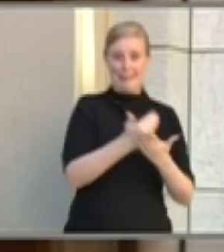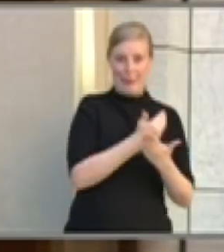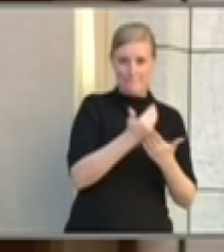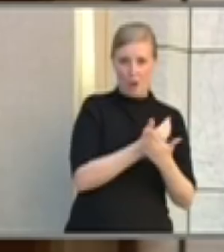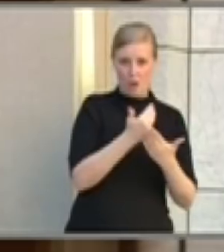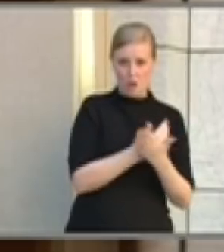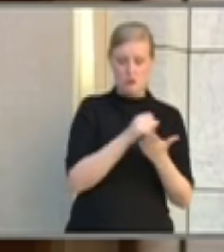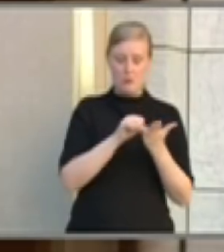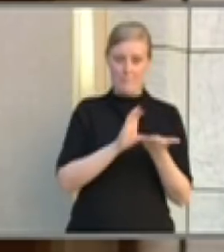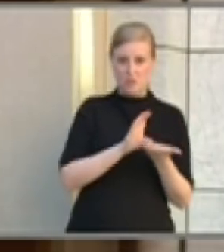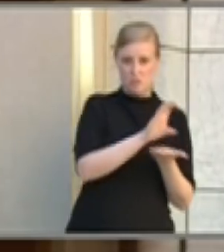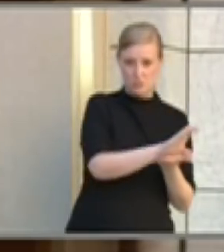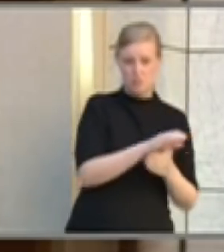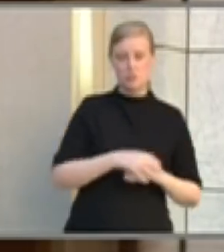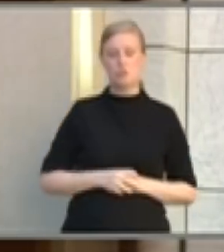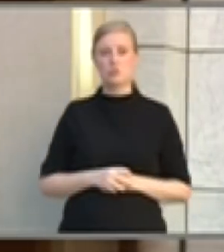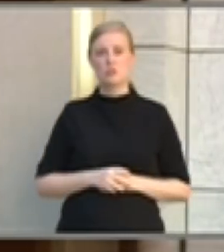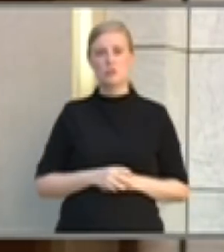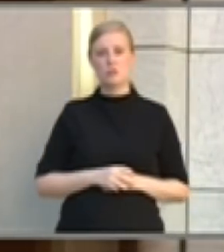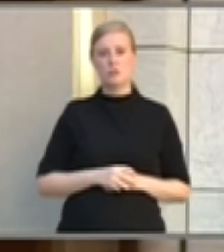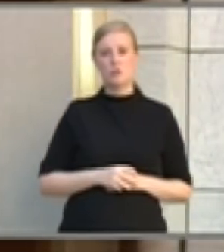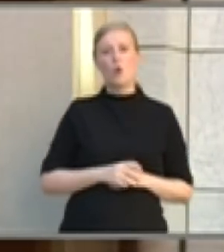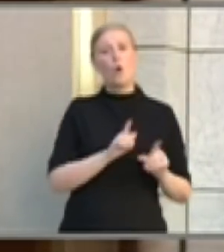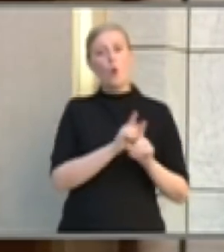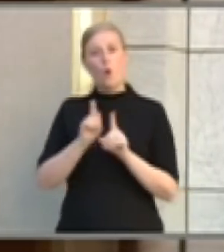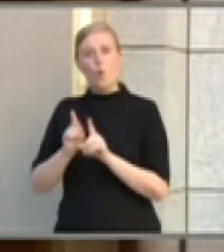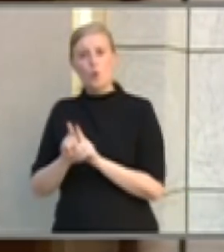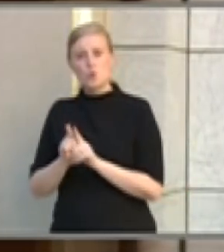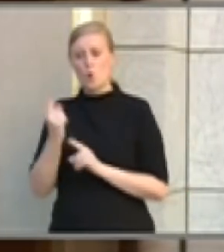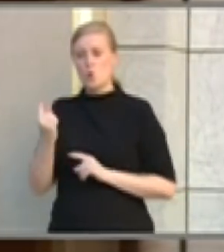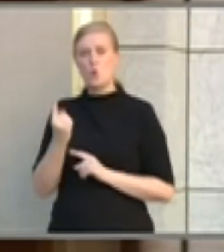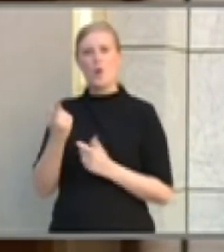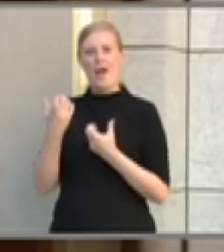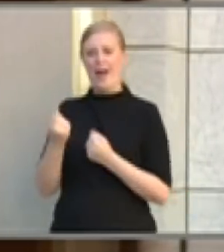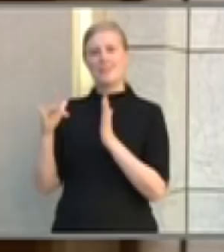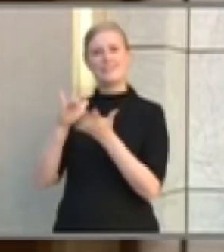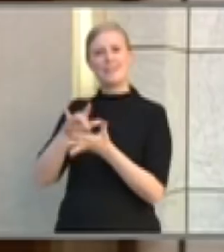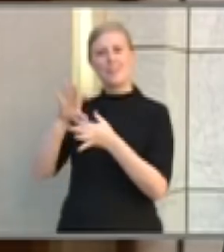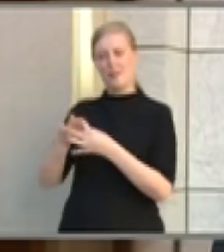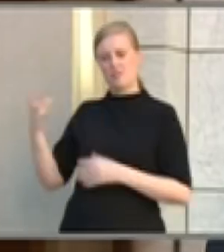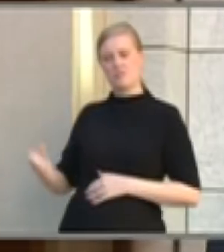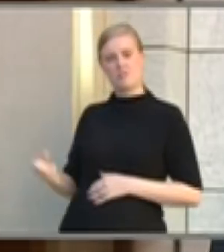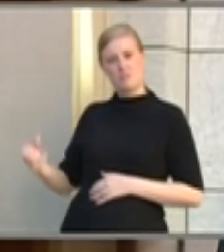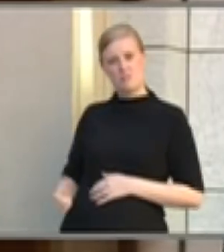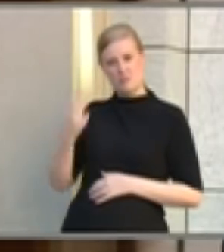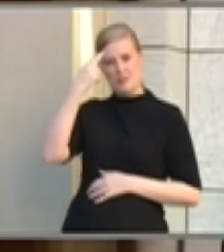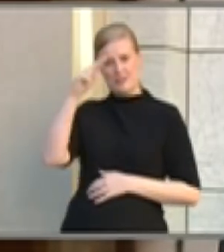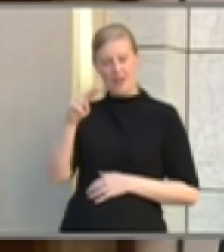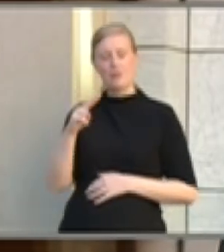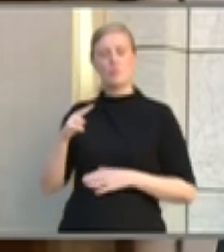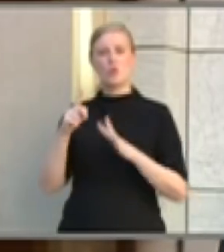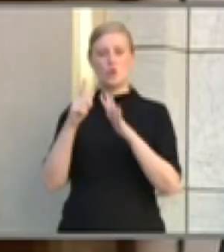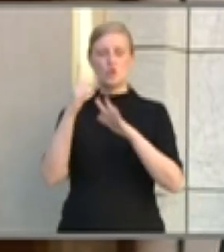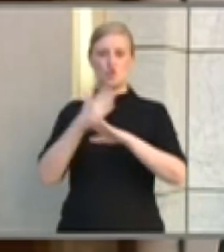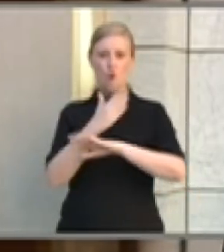arrangements to those who are receiving payments or seeking to